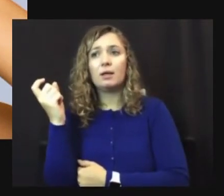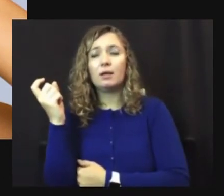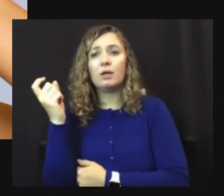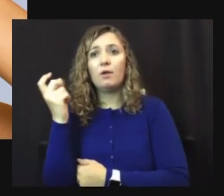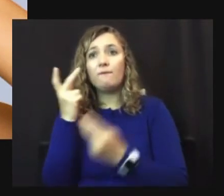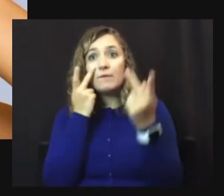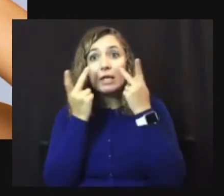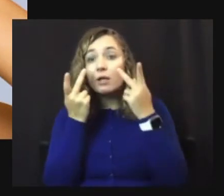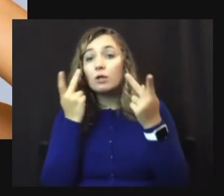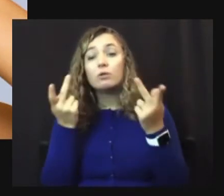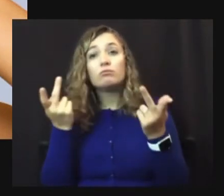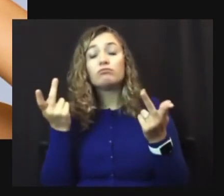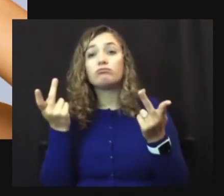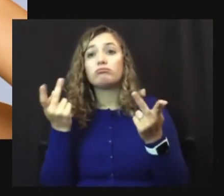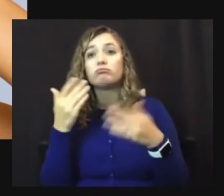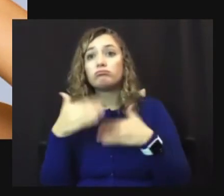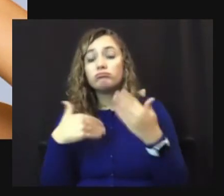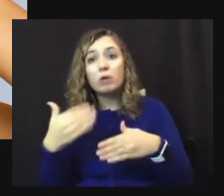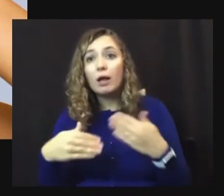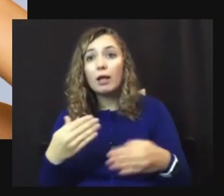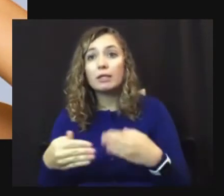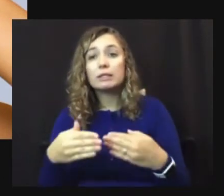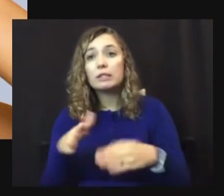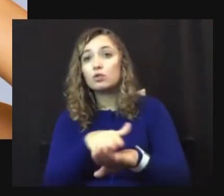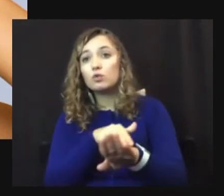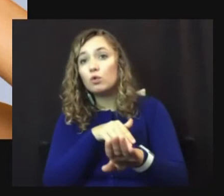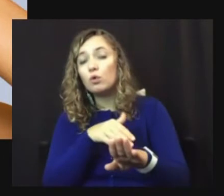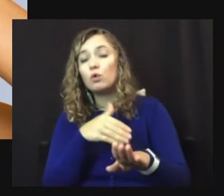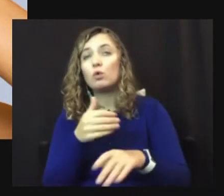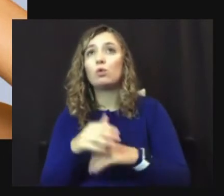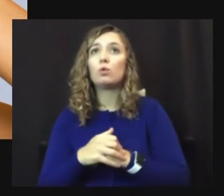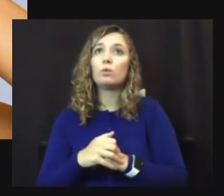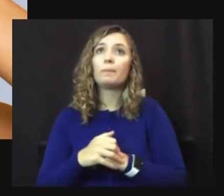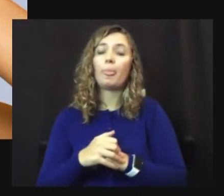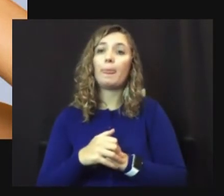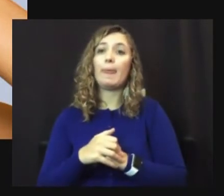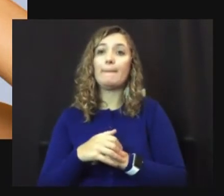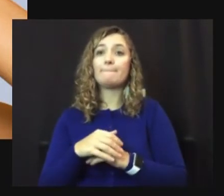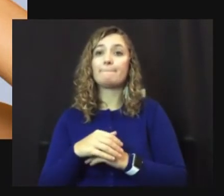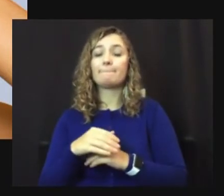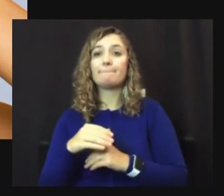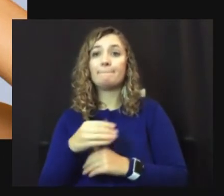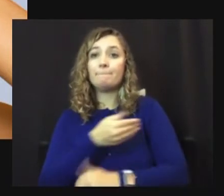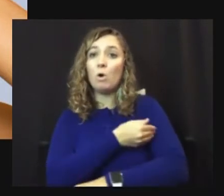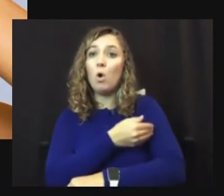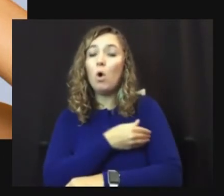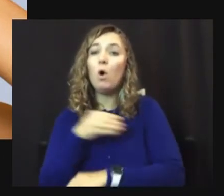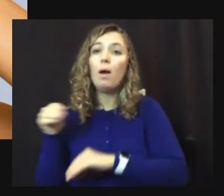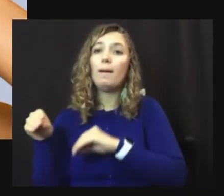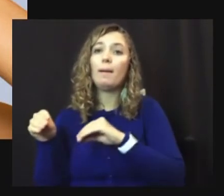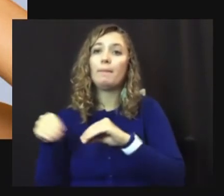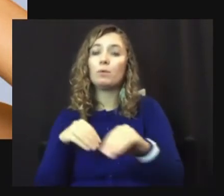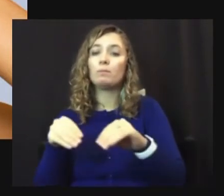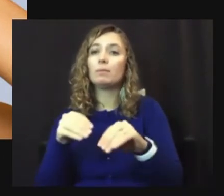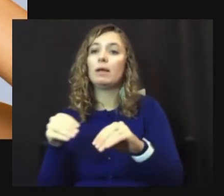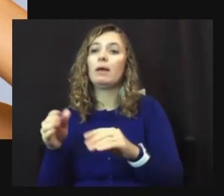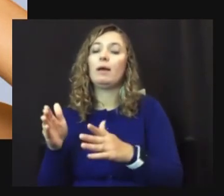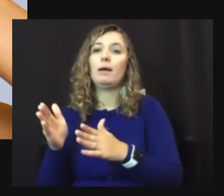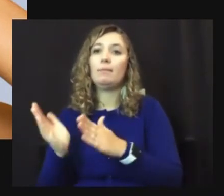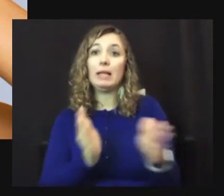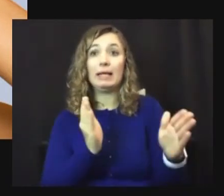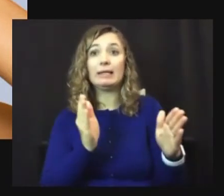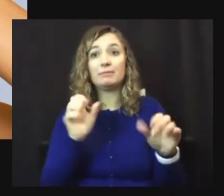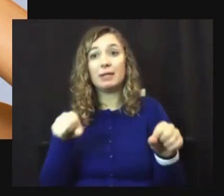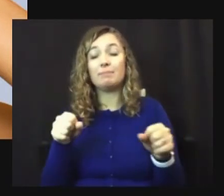visual processing can be slow, motor planning can be slow. So things like hitting the brakes,